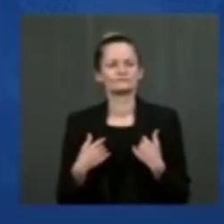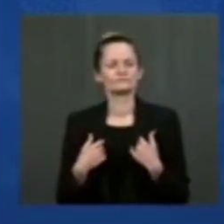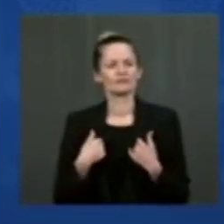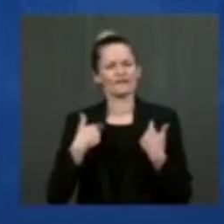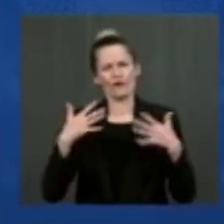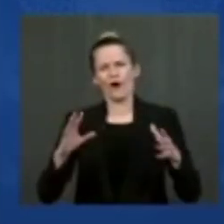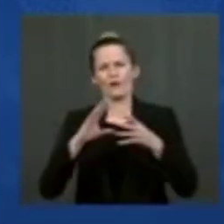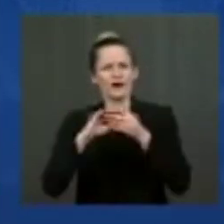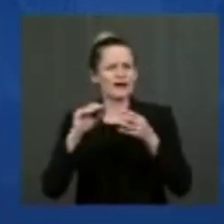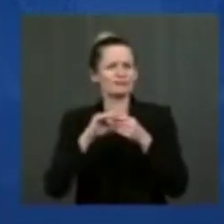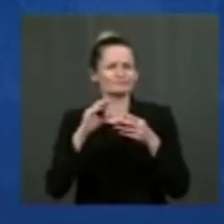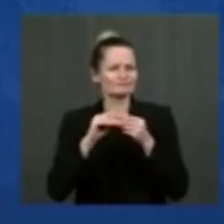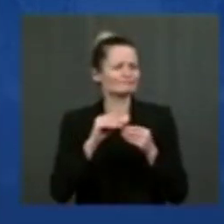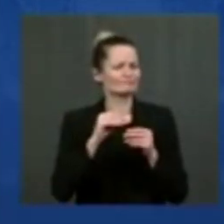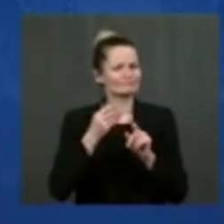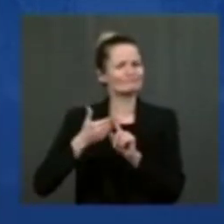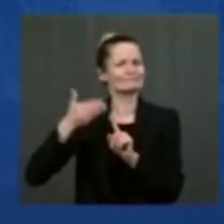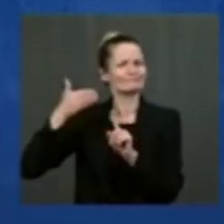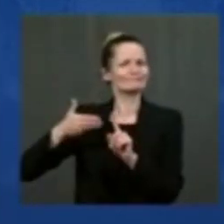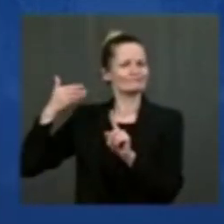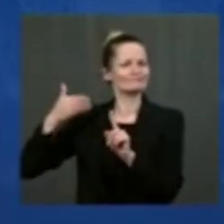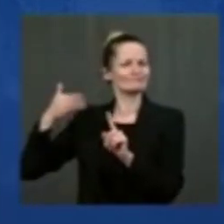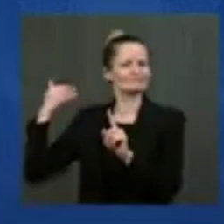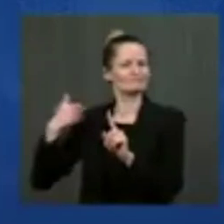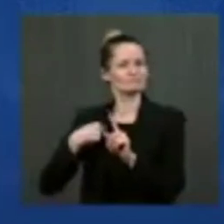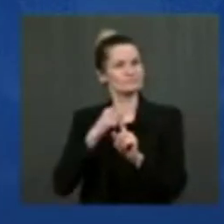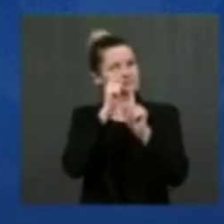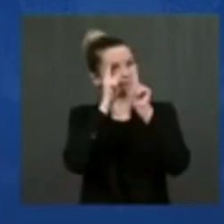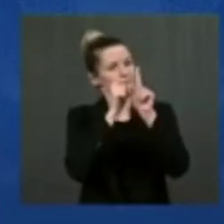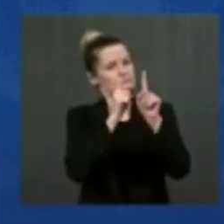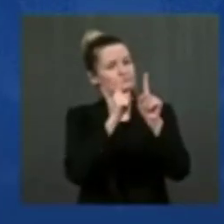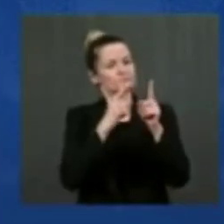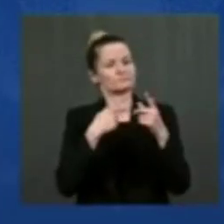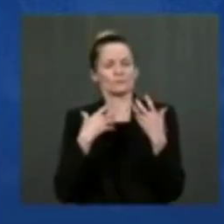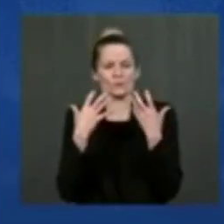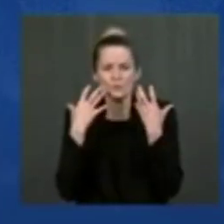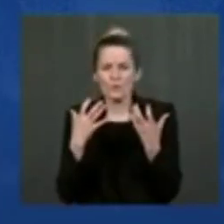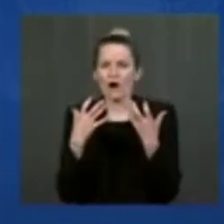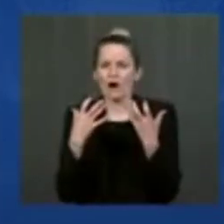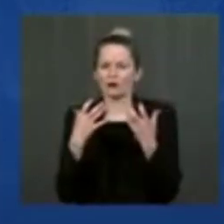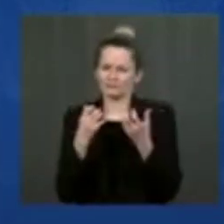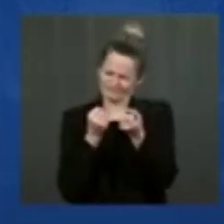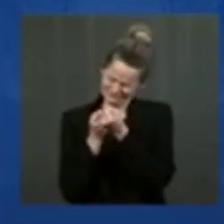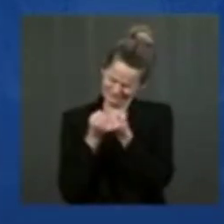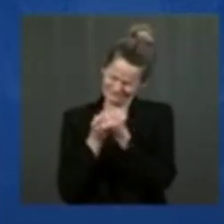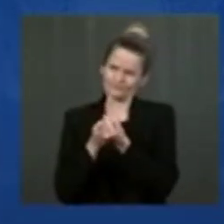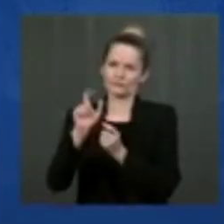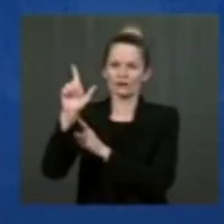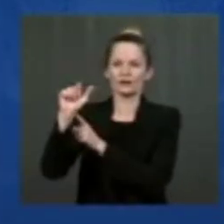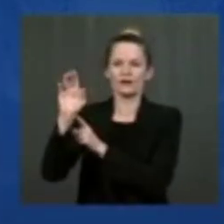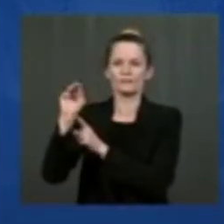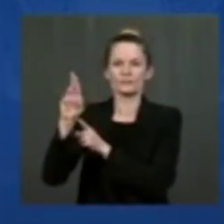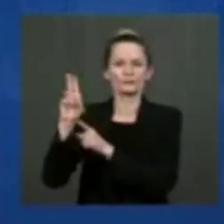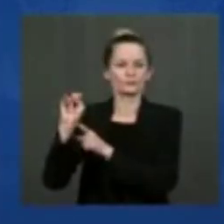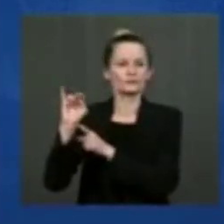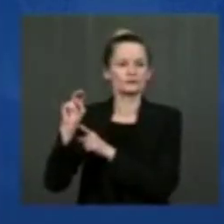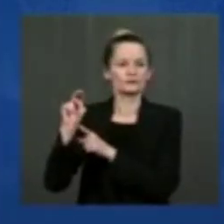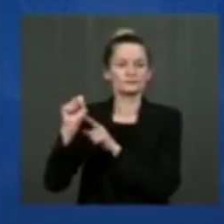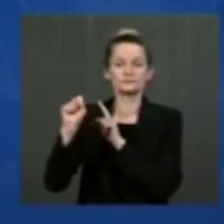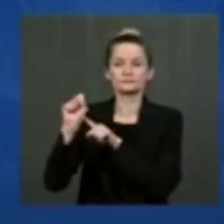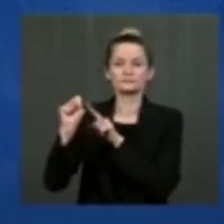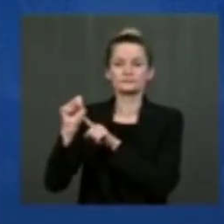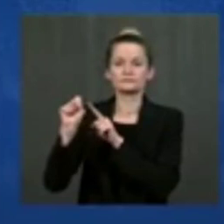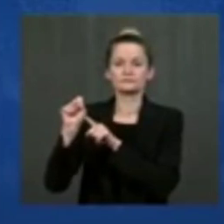most pro-union president, leading the most pro-union administration in American history. But I think one of the reasons I'm able to do that